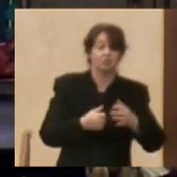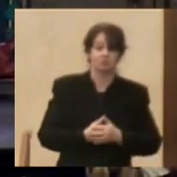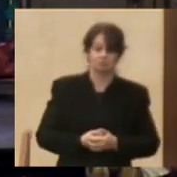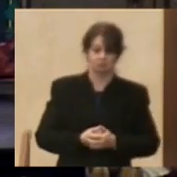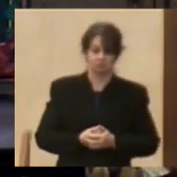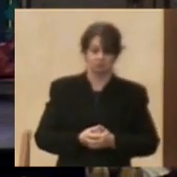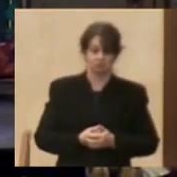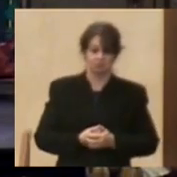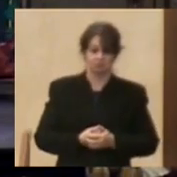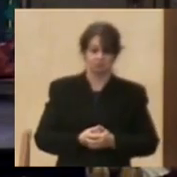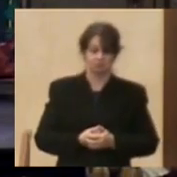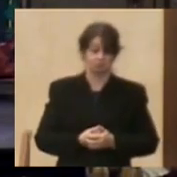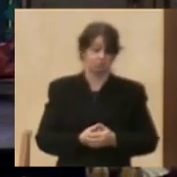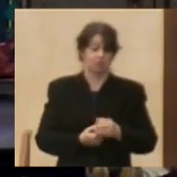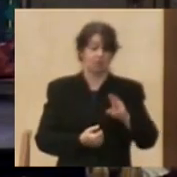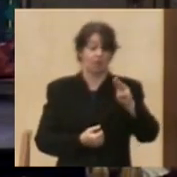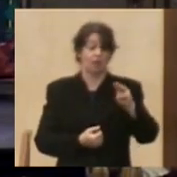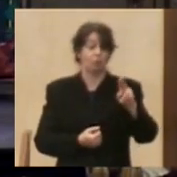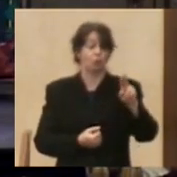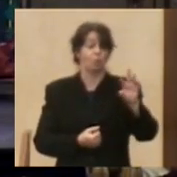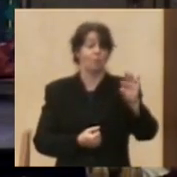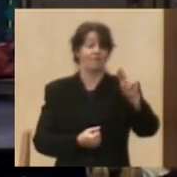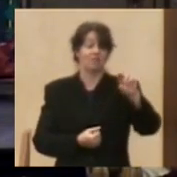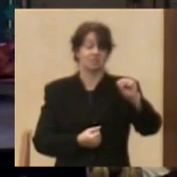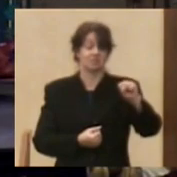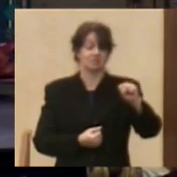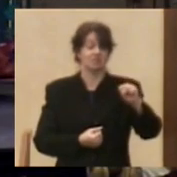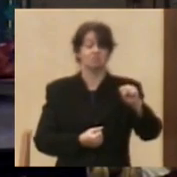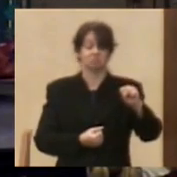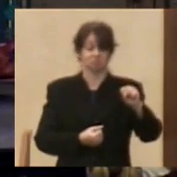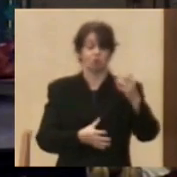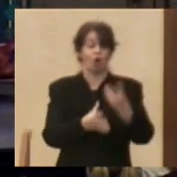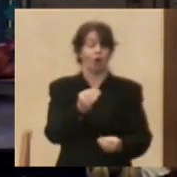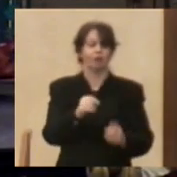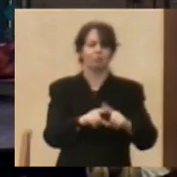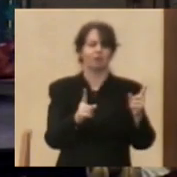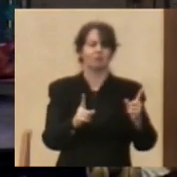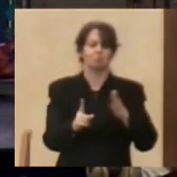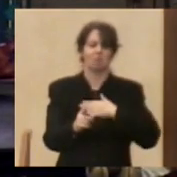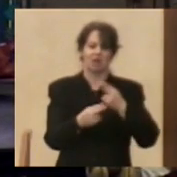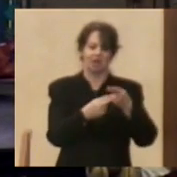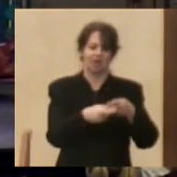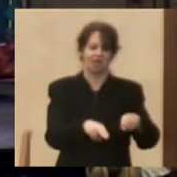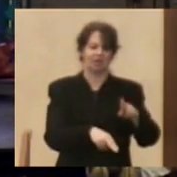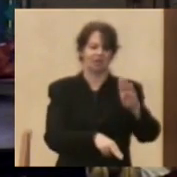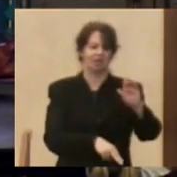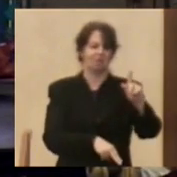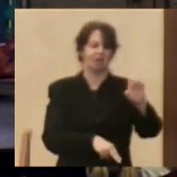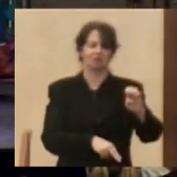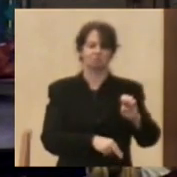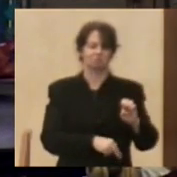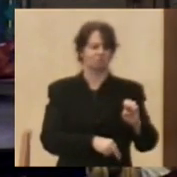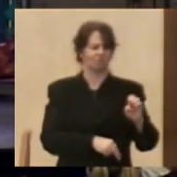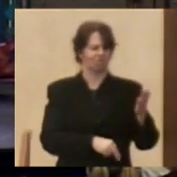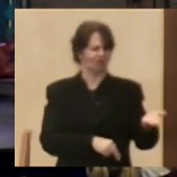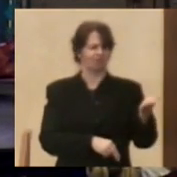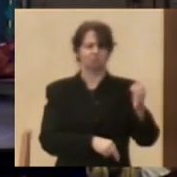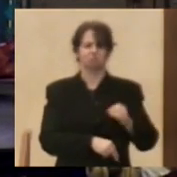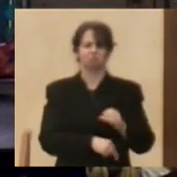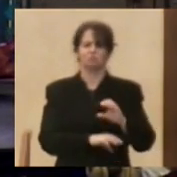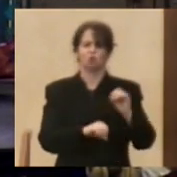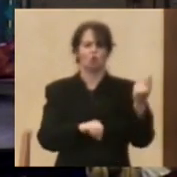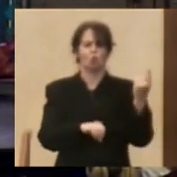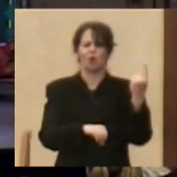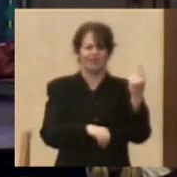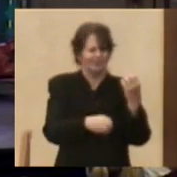all the muffins that I brought were gone, but there sat my egg bake, totally untouched. I'm just a little irritated. I mean, well, you know, I worked